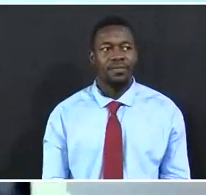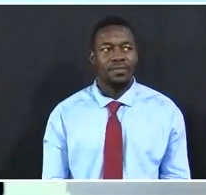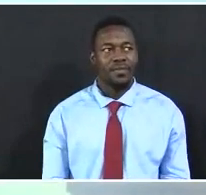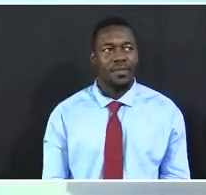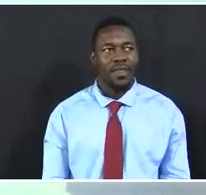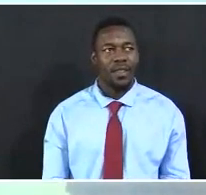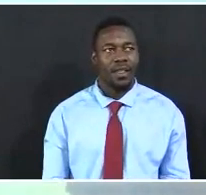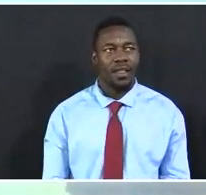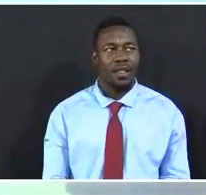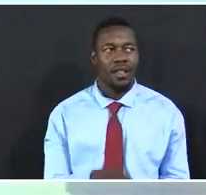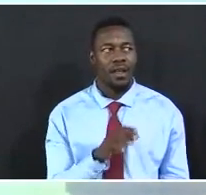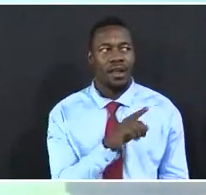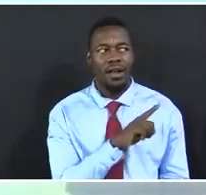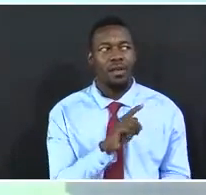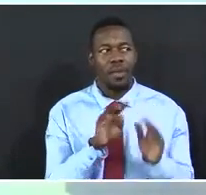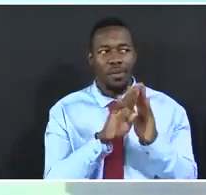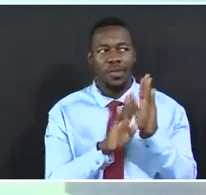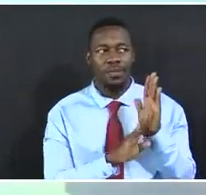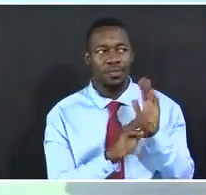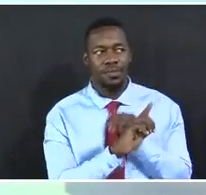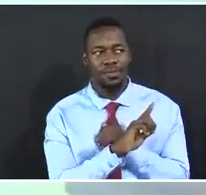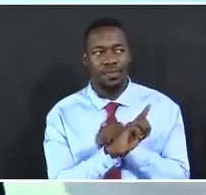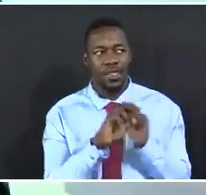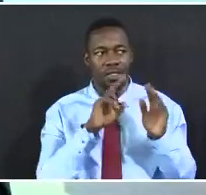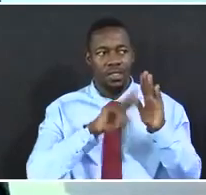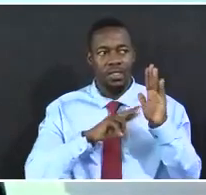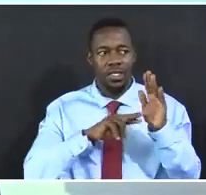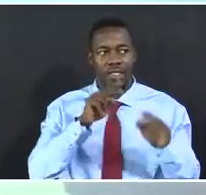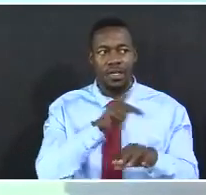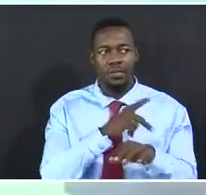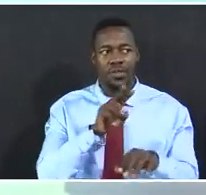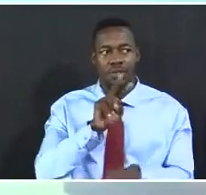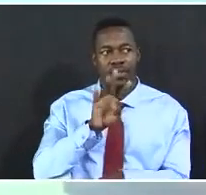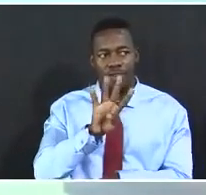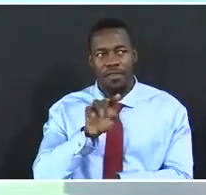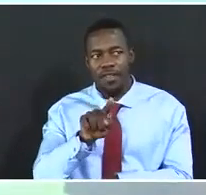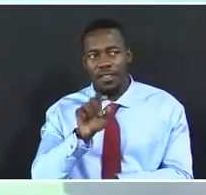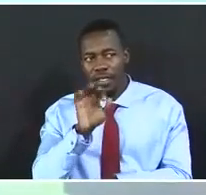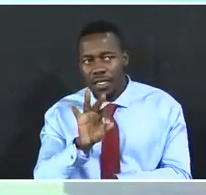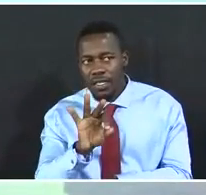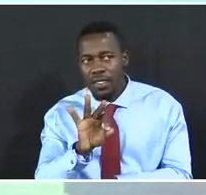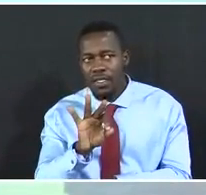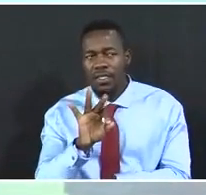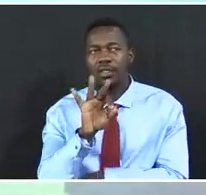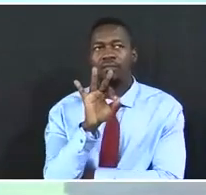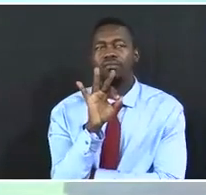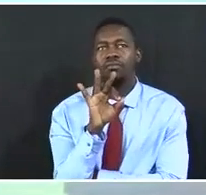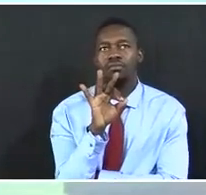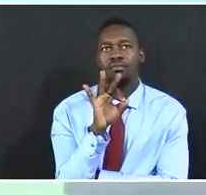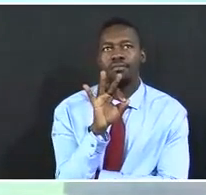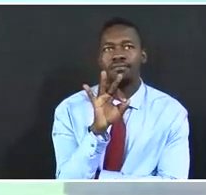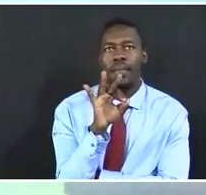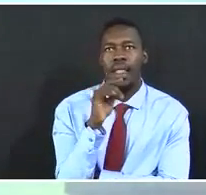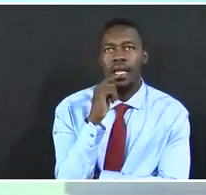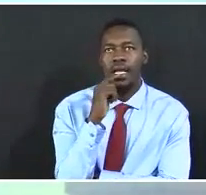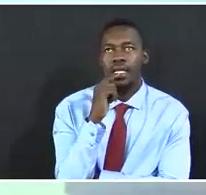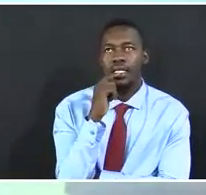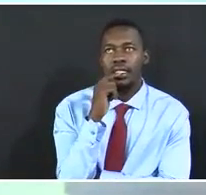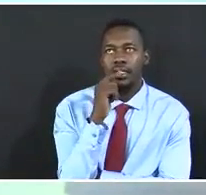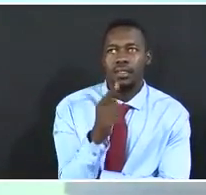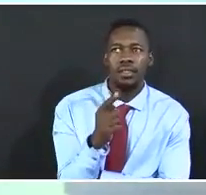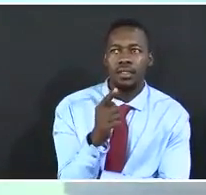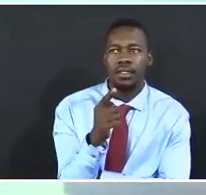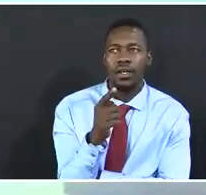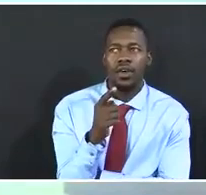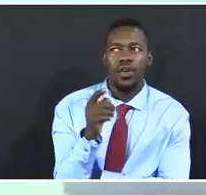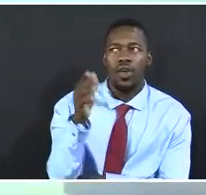From NIV, Psalms 24, verse 3, again, just to read, it says, "Who may ascend the mountain of the Lord?